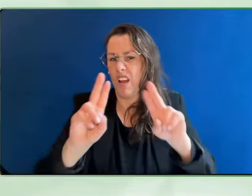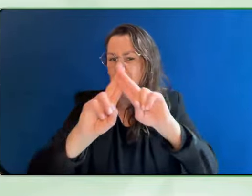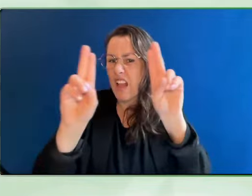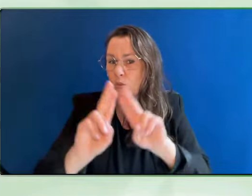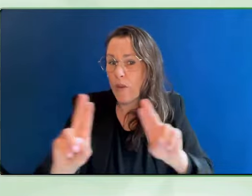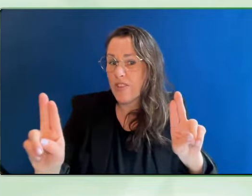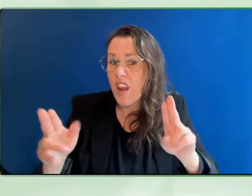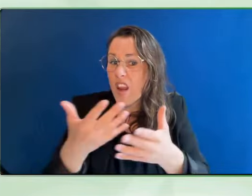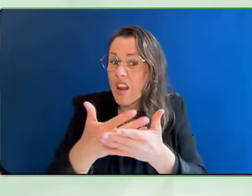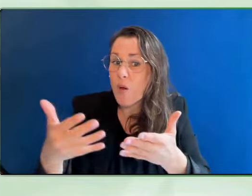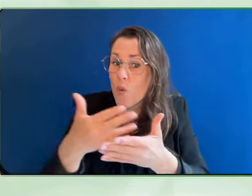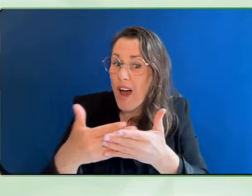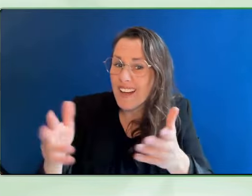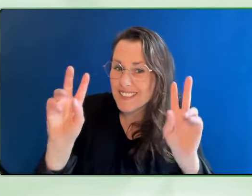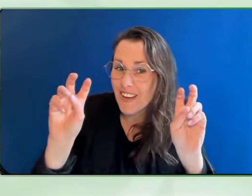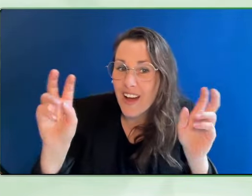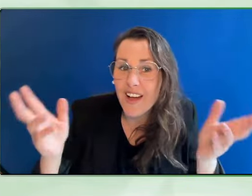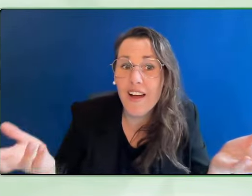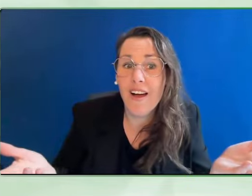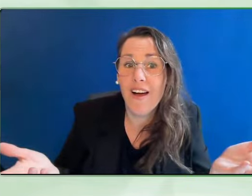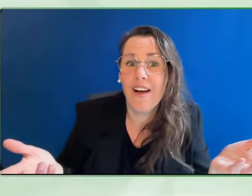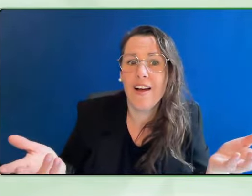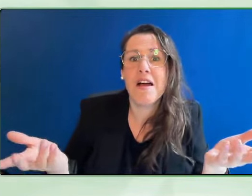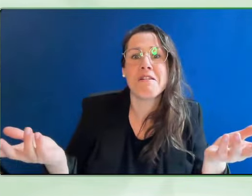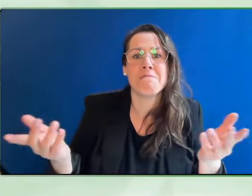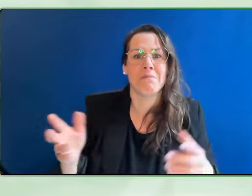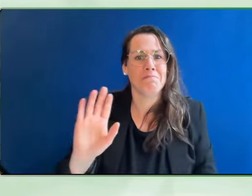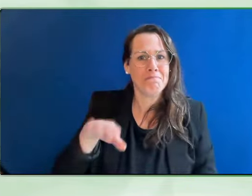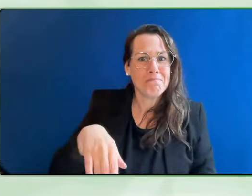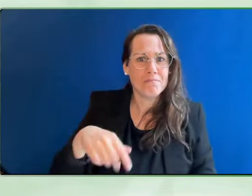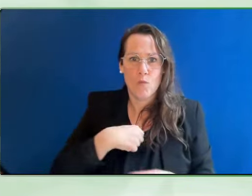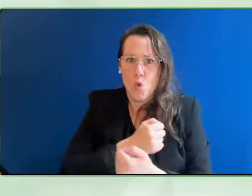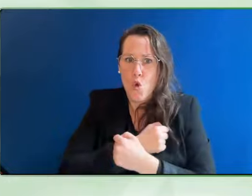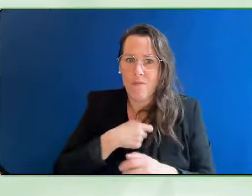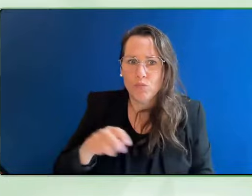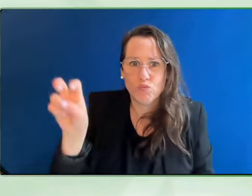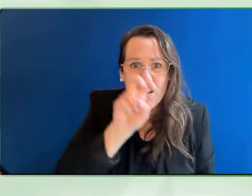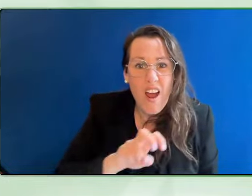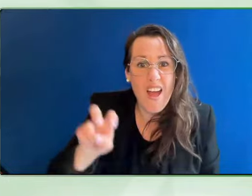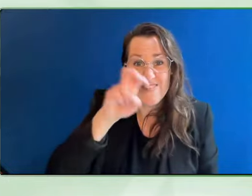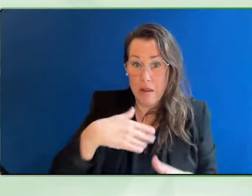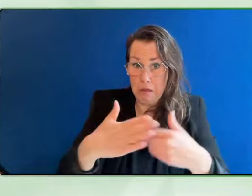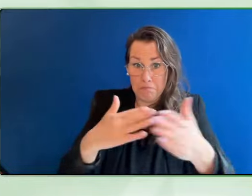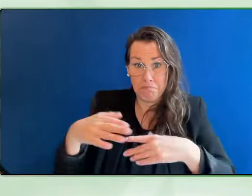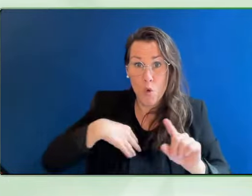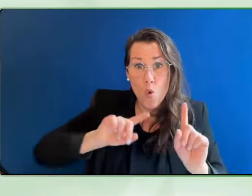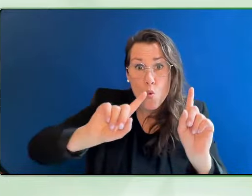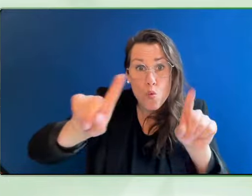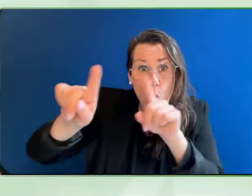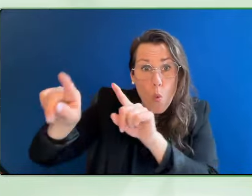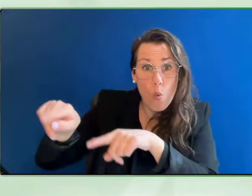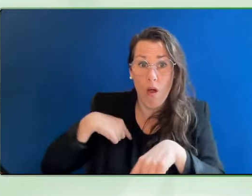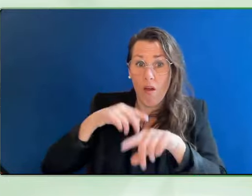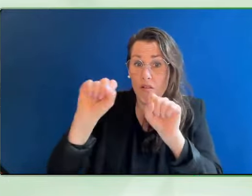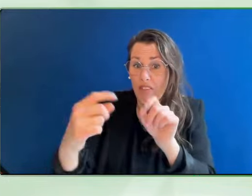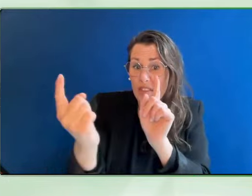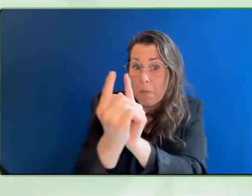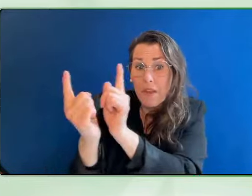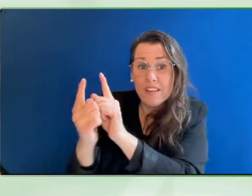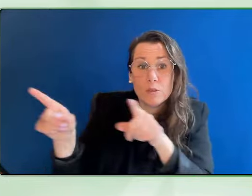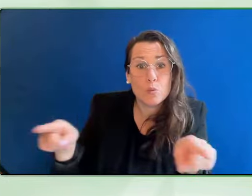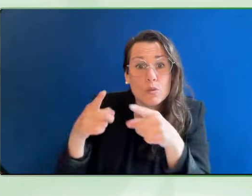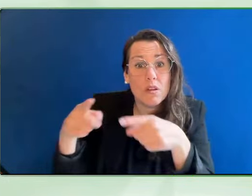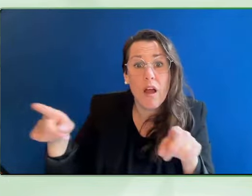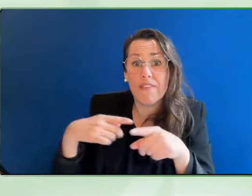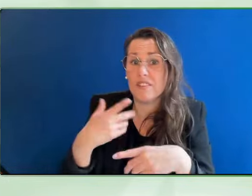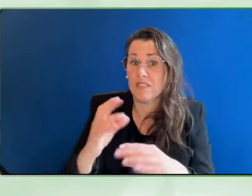My next question would be, what are tips that you could have for persons with disabilities who would like to